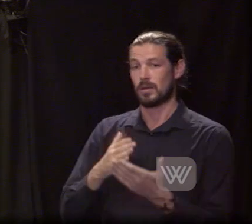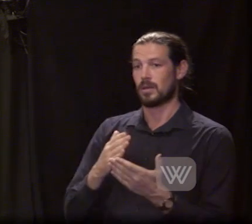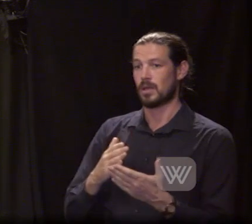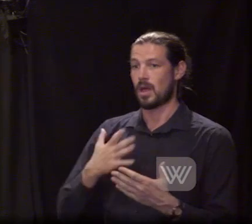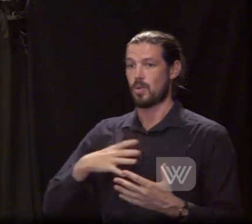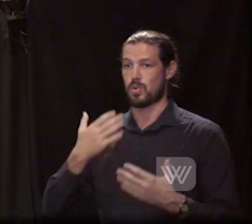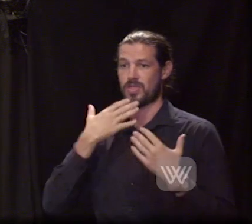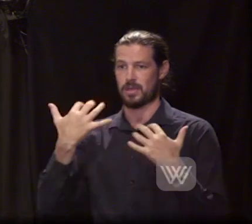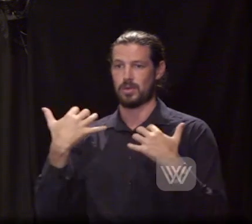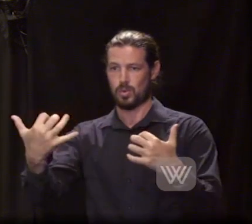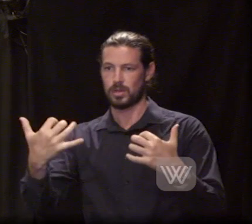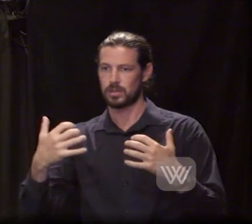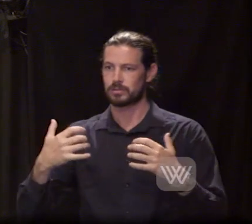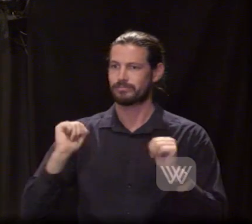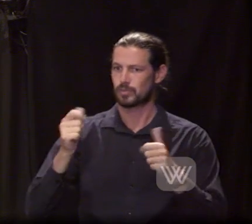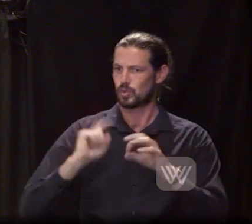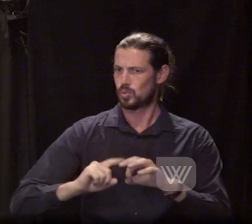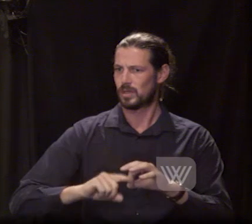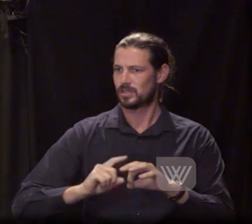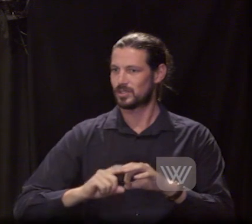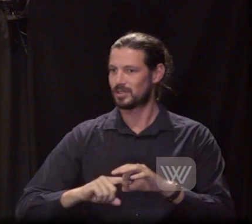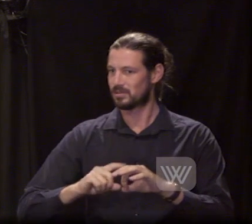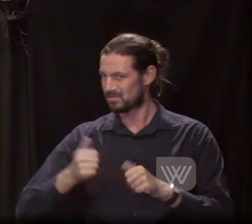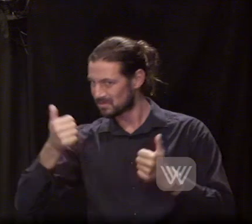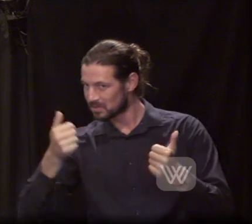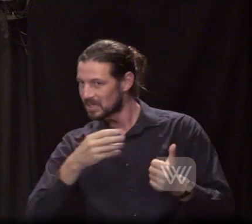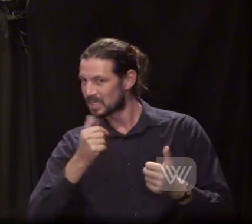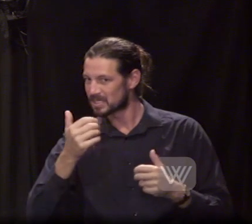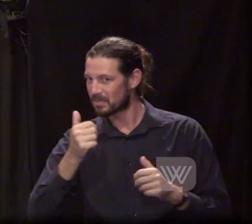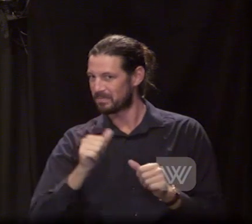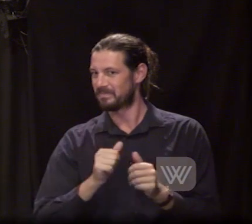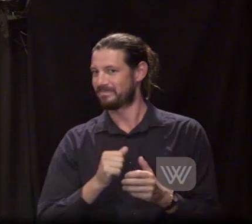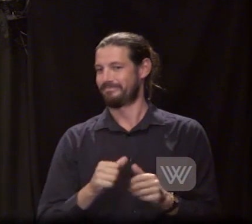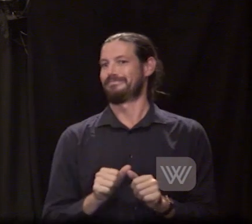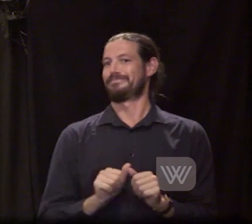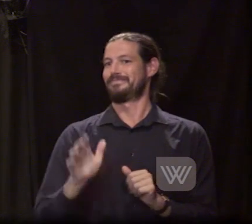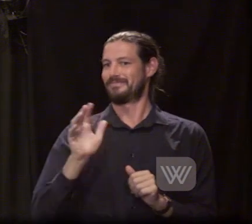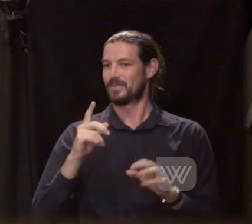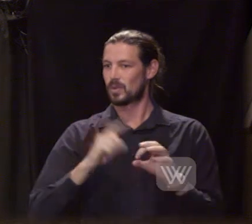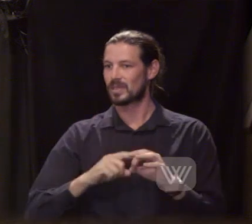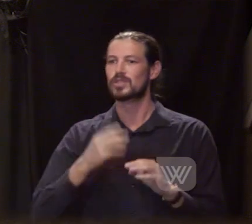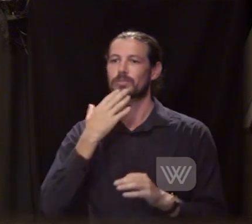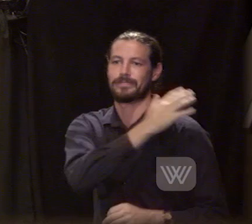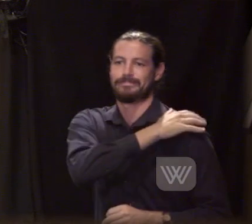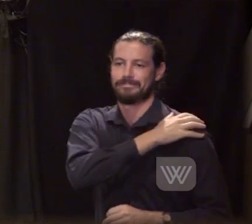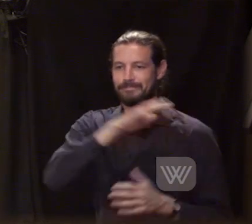the audience for the great questions so far. I wish I'd asked those ones. Those were really good. So give yourselves a round of